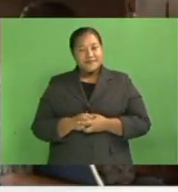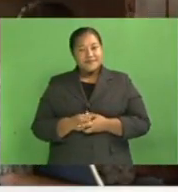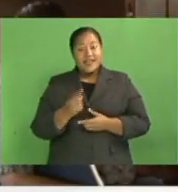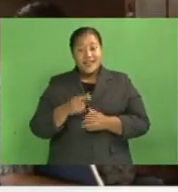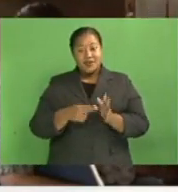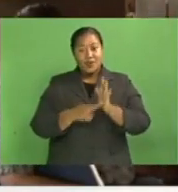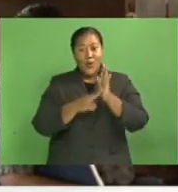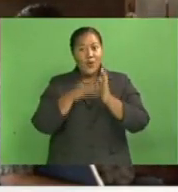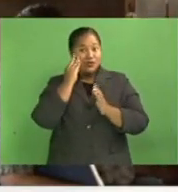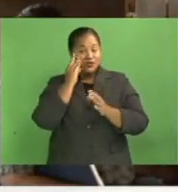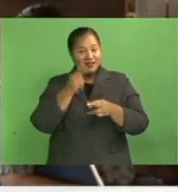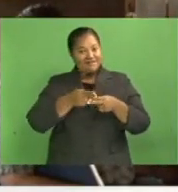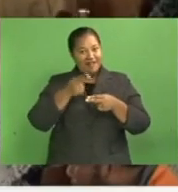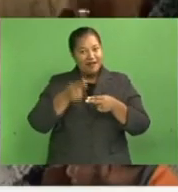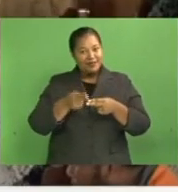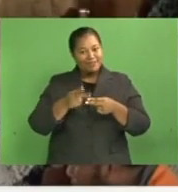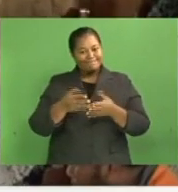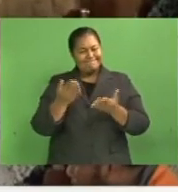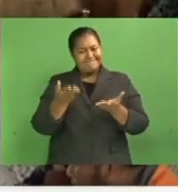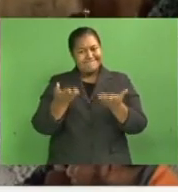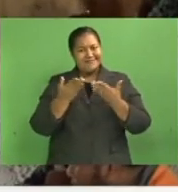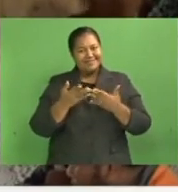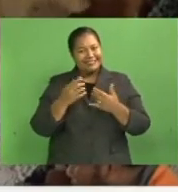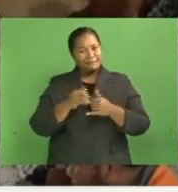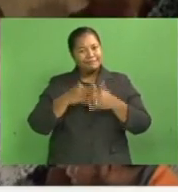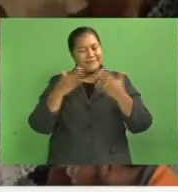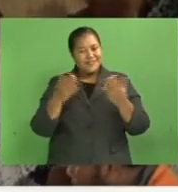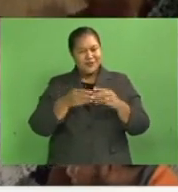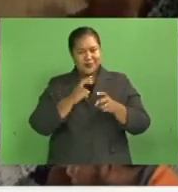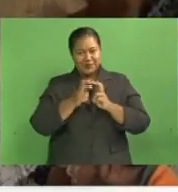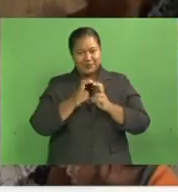And North sugar farmers raise major issues.